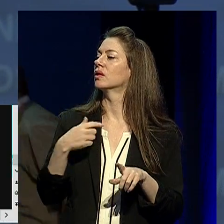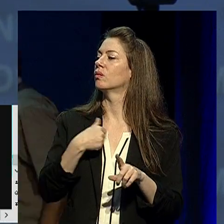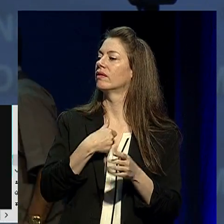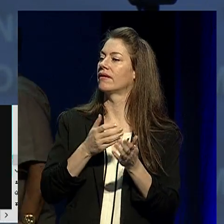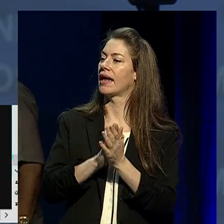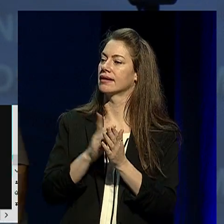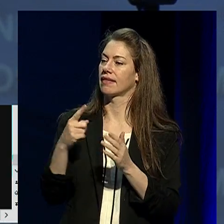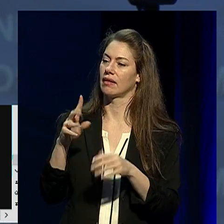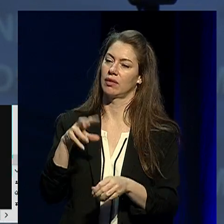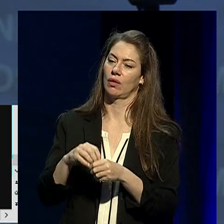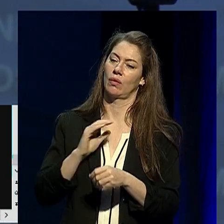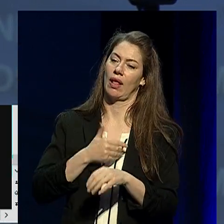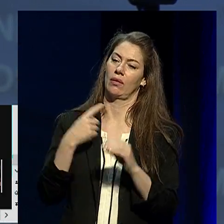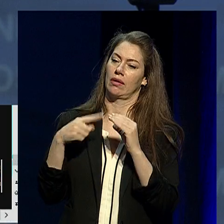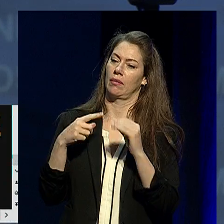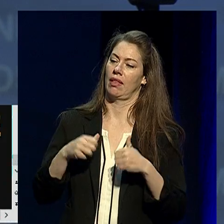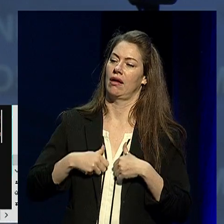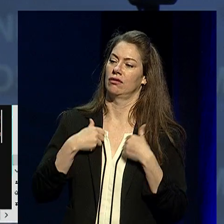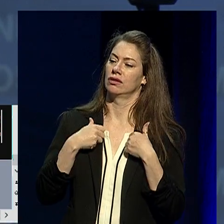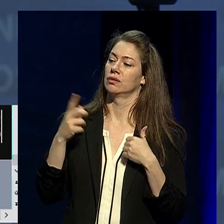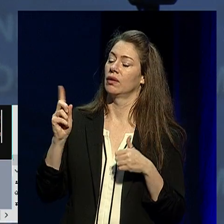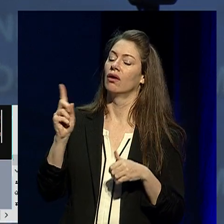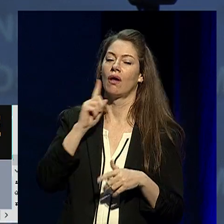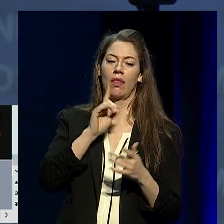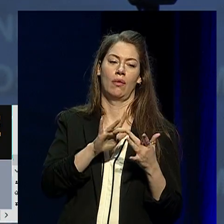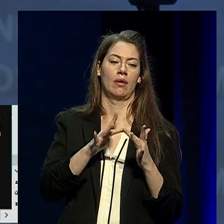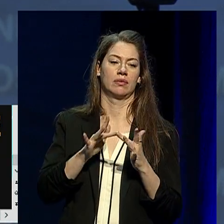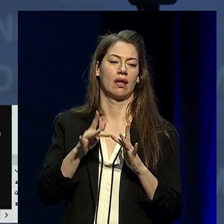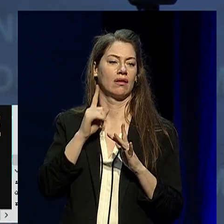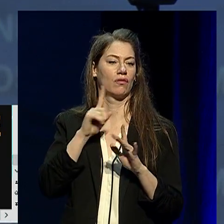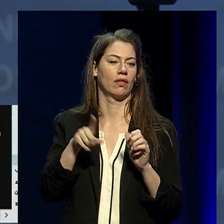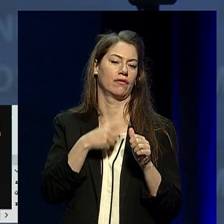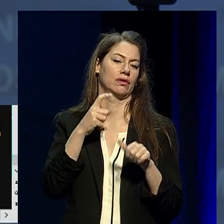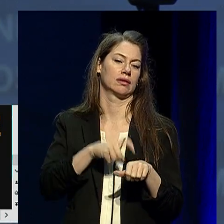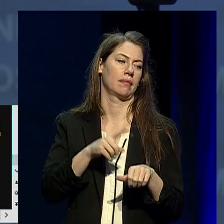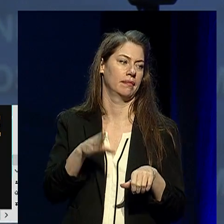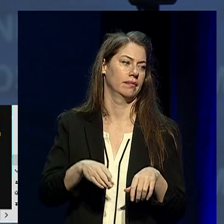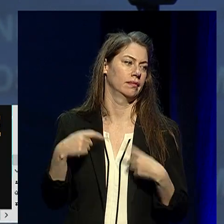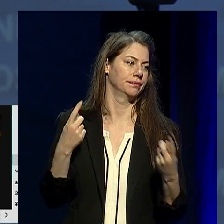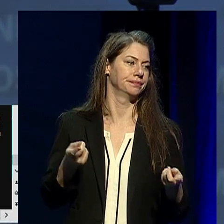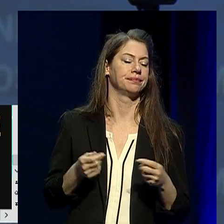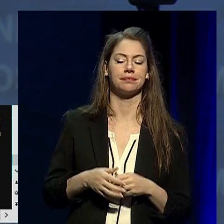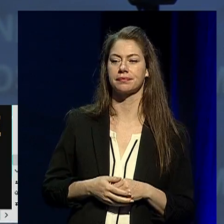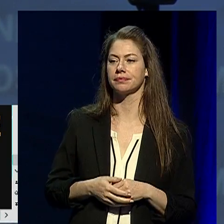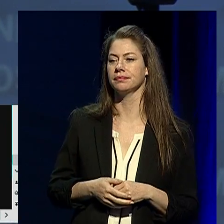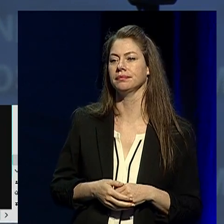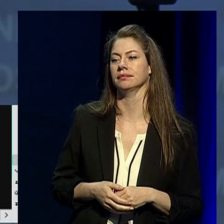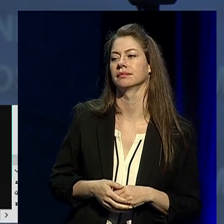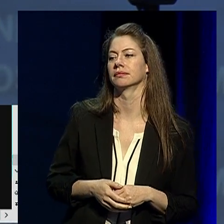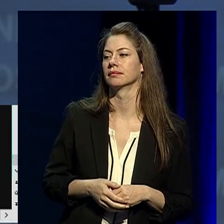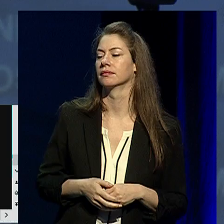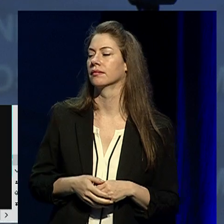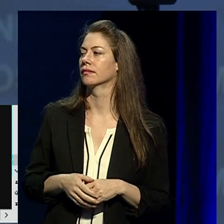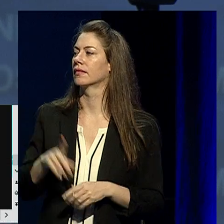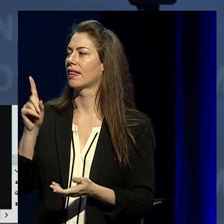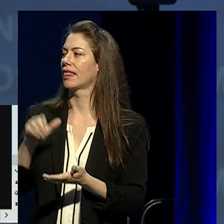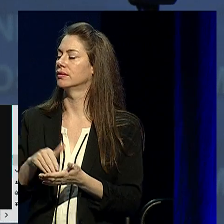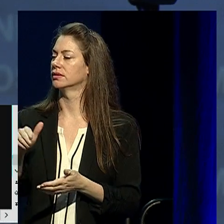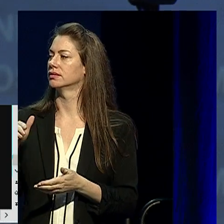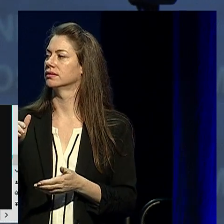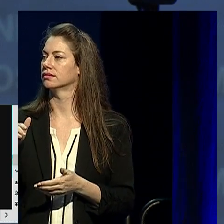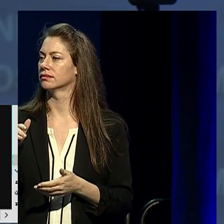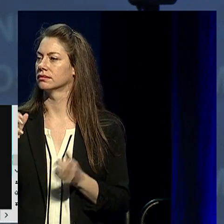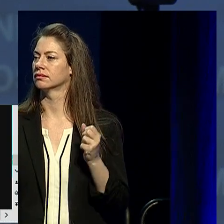include our email addresses on the CADEM website for the very first time. Thousands of California